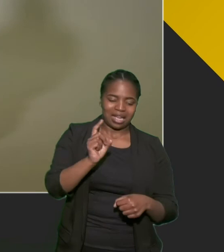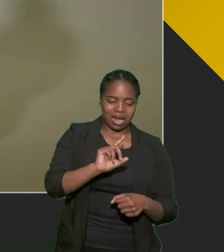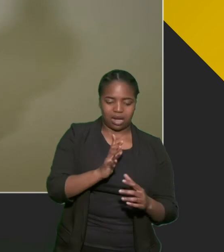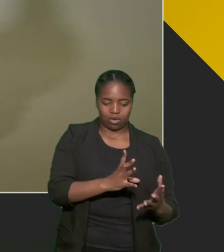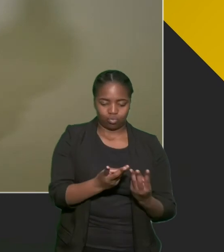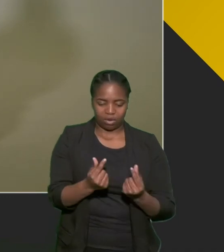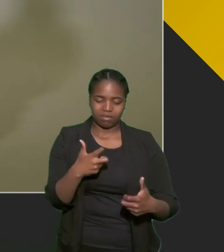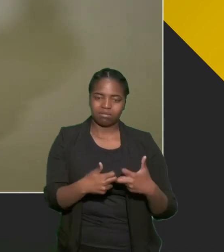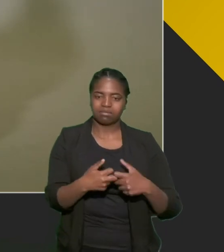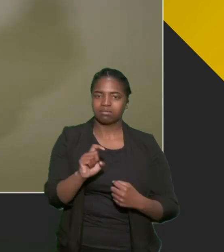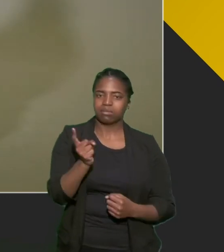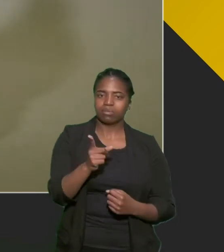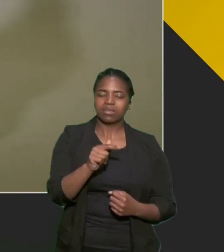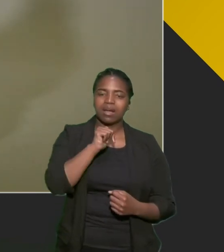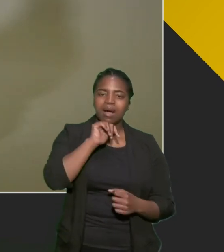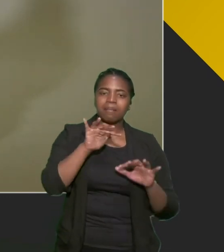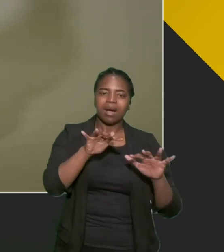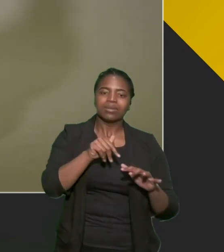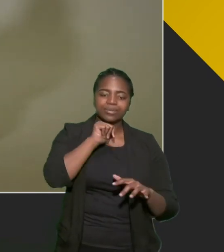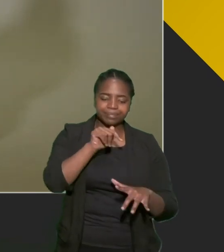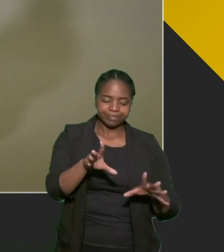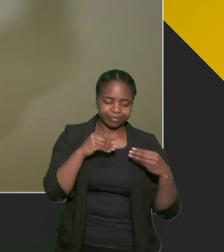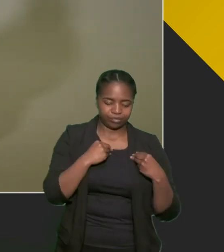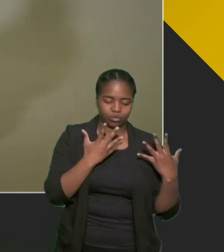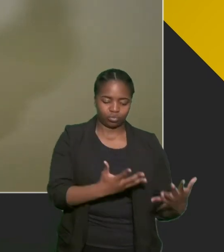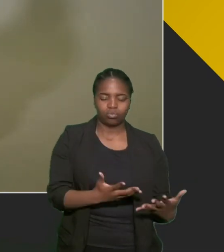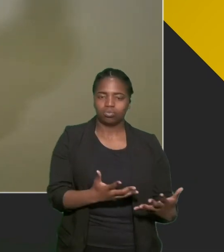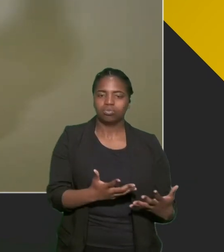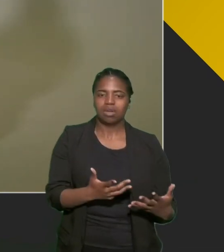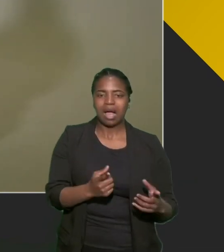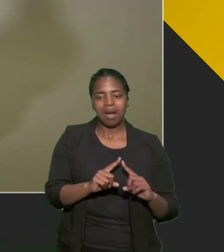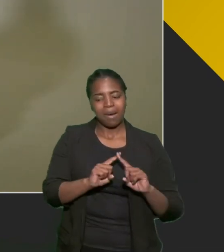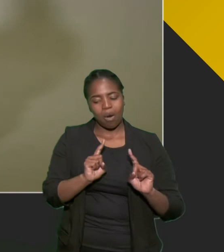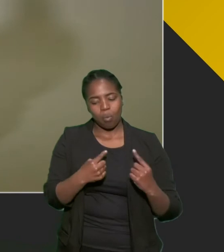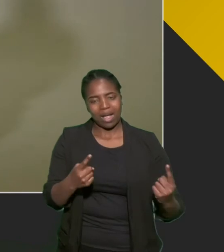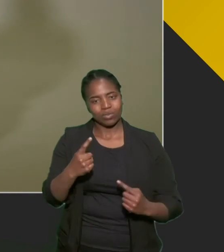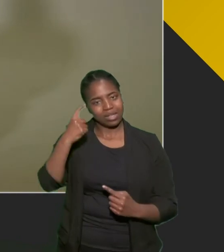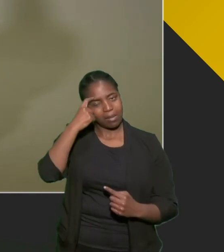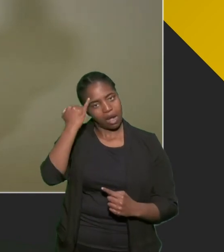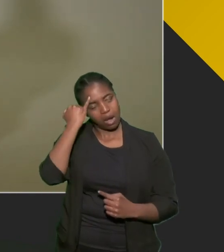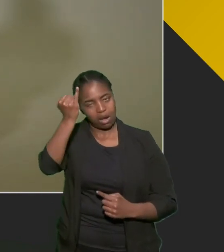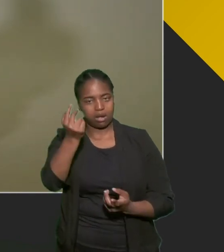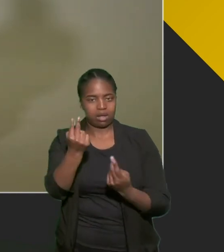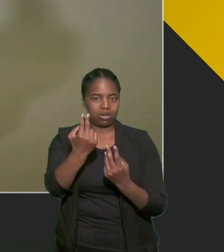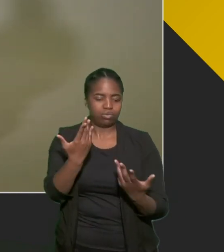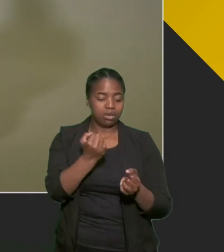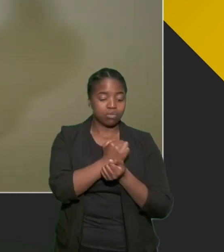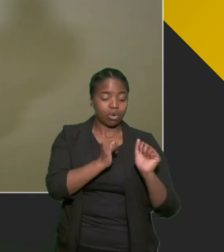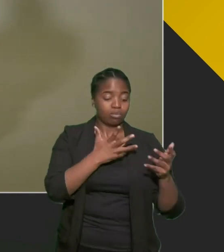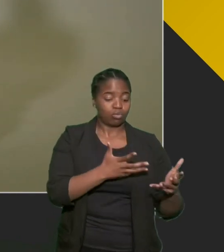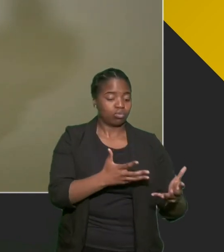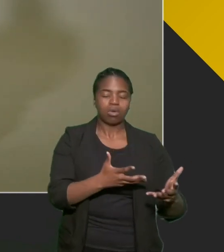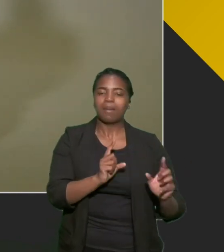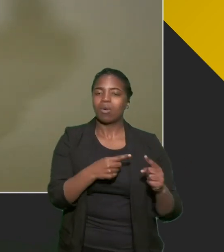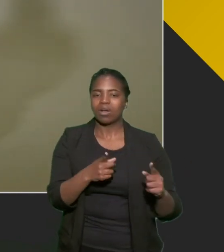to solutions. Abantu abakwemukela ukuthi isimo esikusona ilesi esikusona ngoba baphila kusona sathi sithola inkululeko as